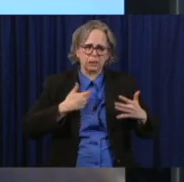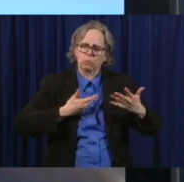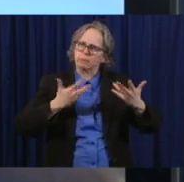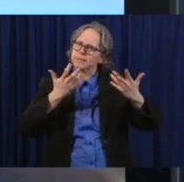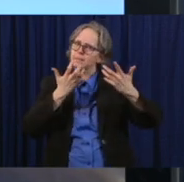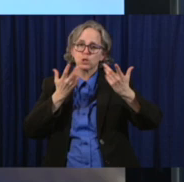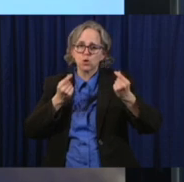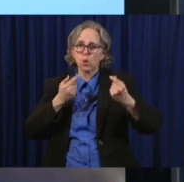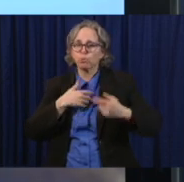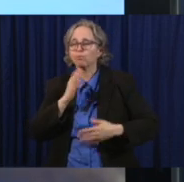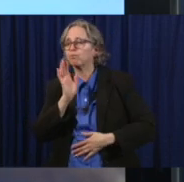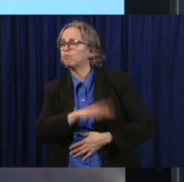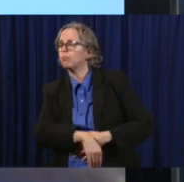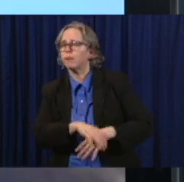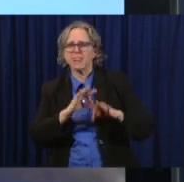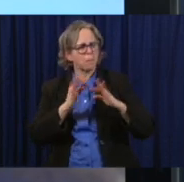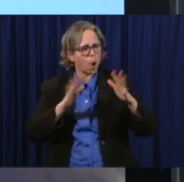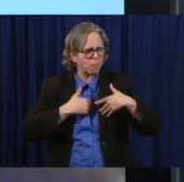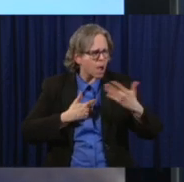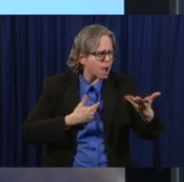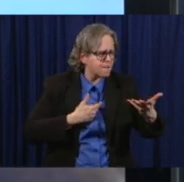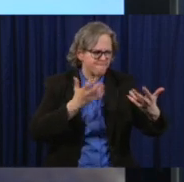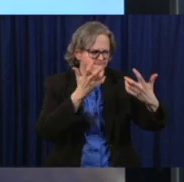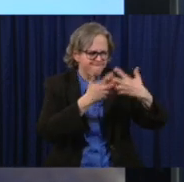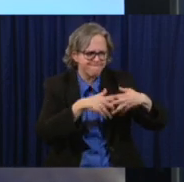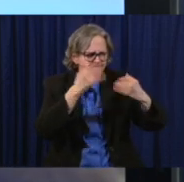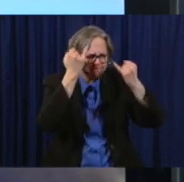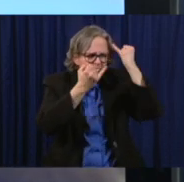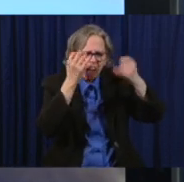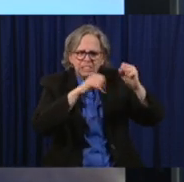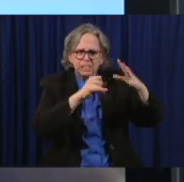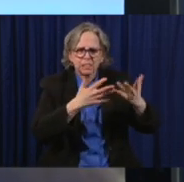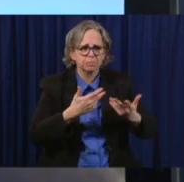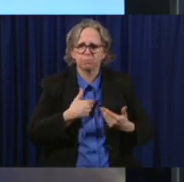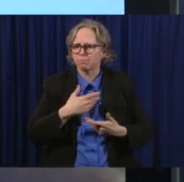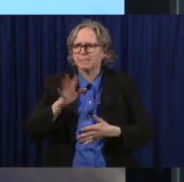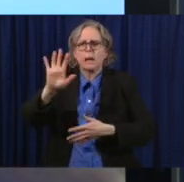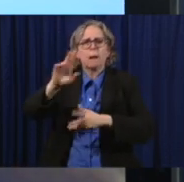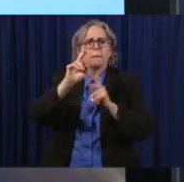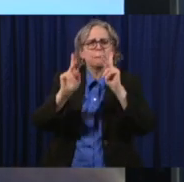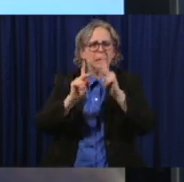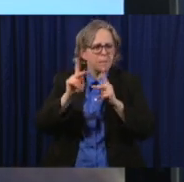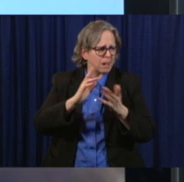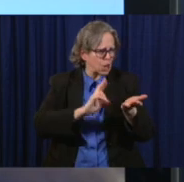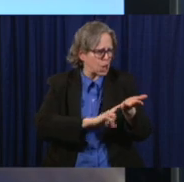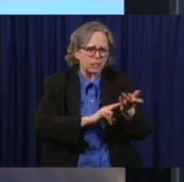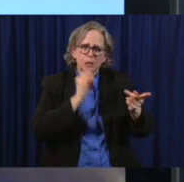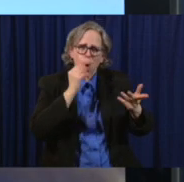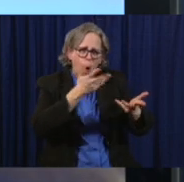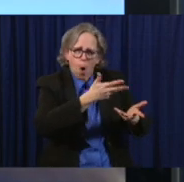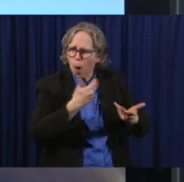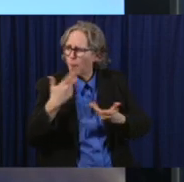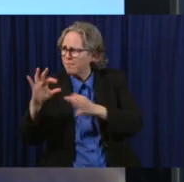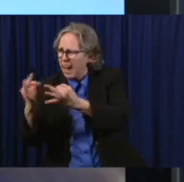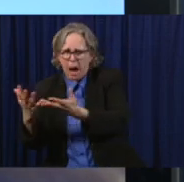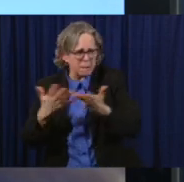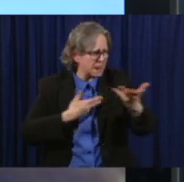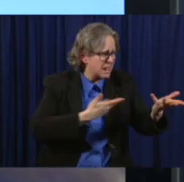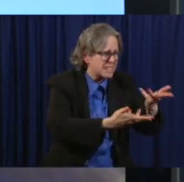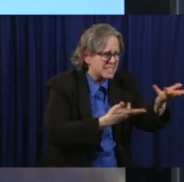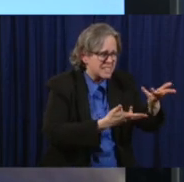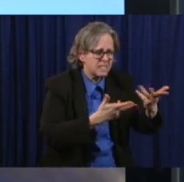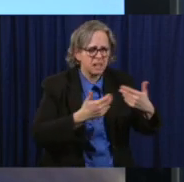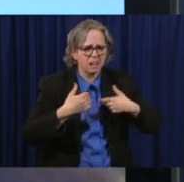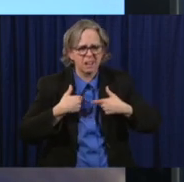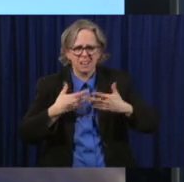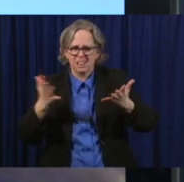We are working with residents of nursing facilities, and we are working with people within the industry to be able